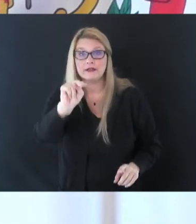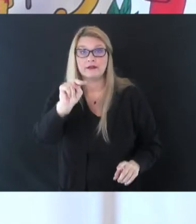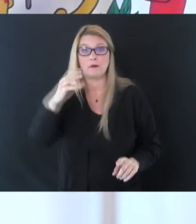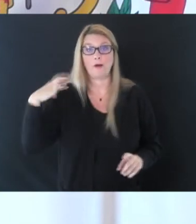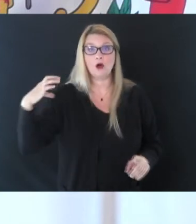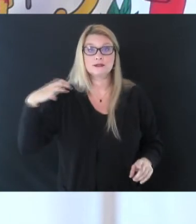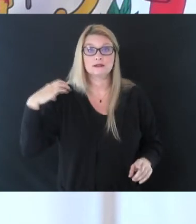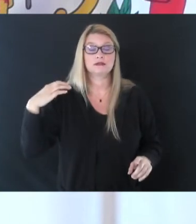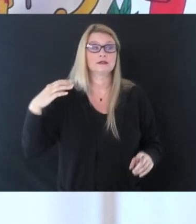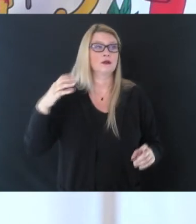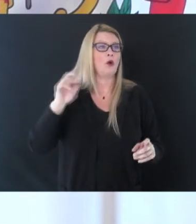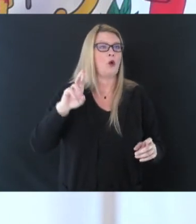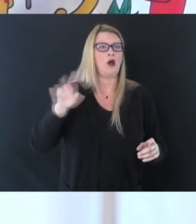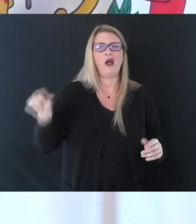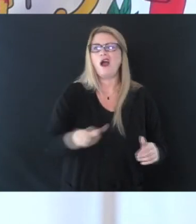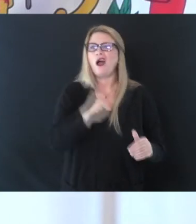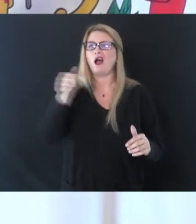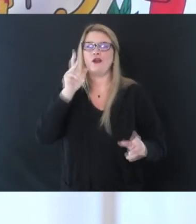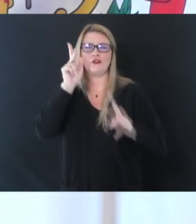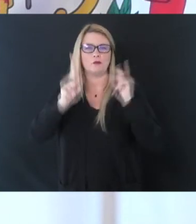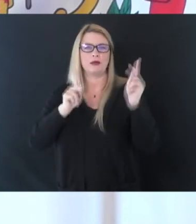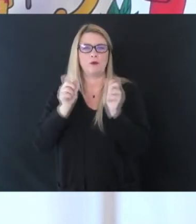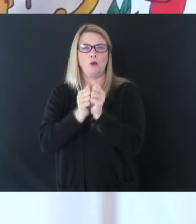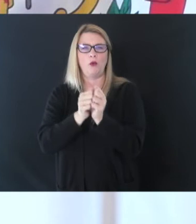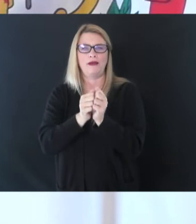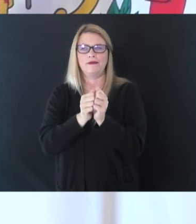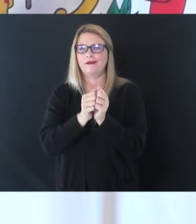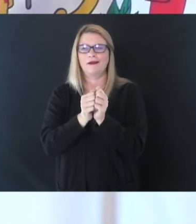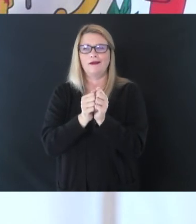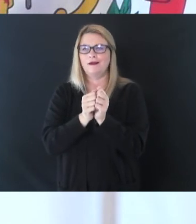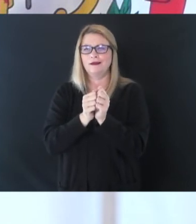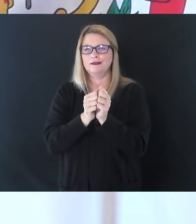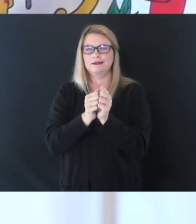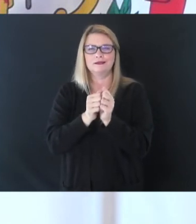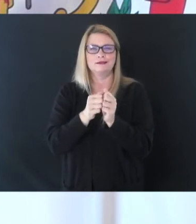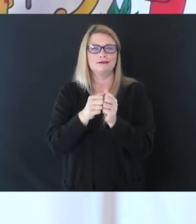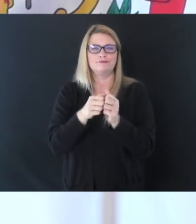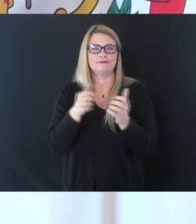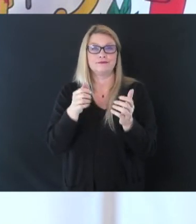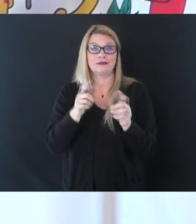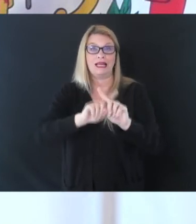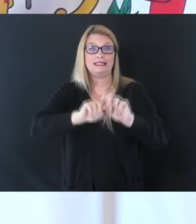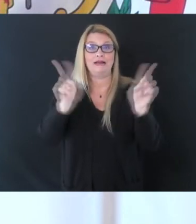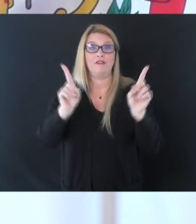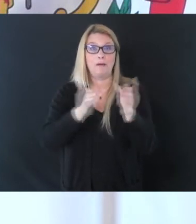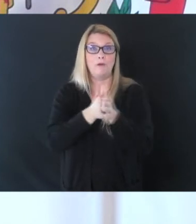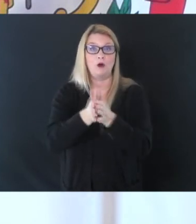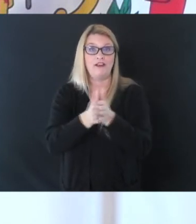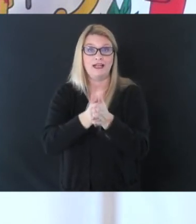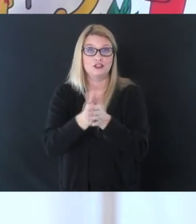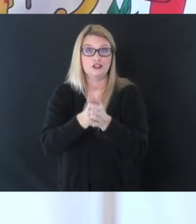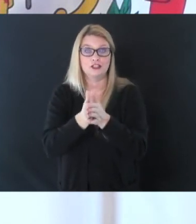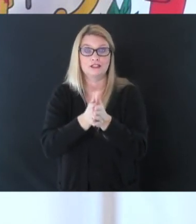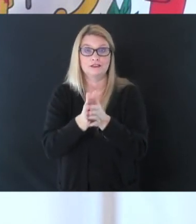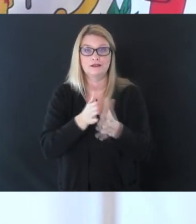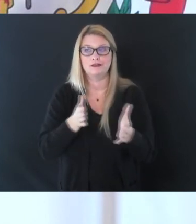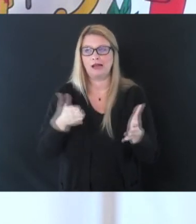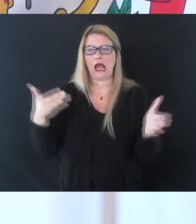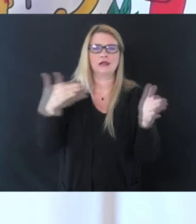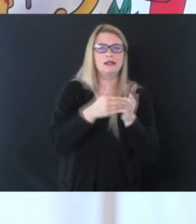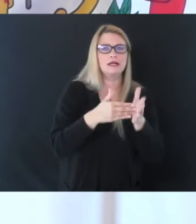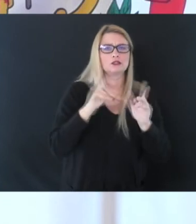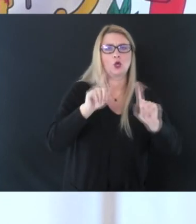that have other motivations or ulterior motives as to going to school or going